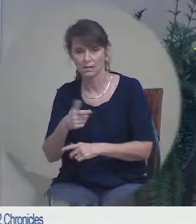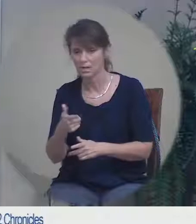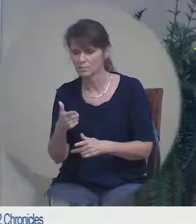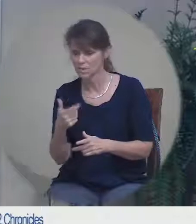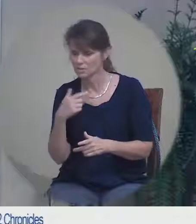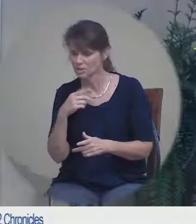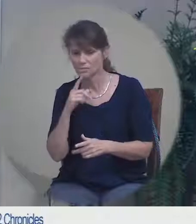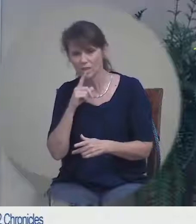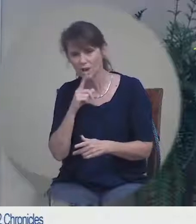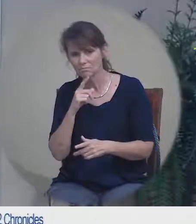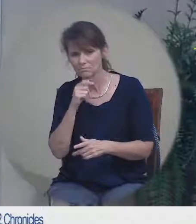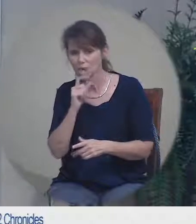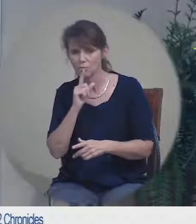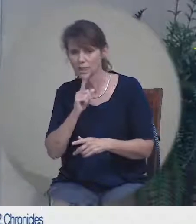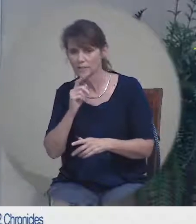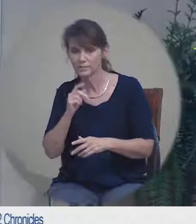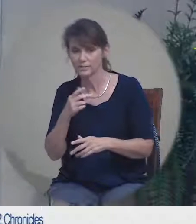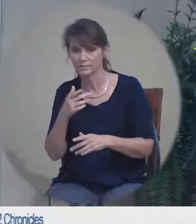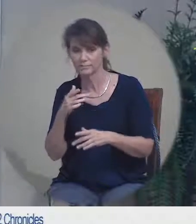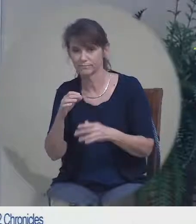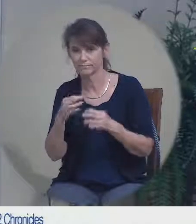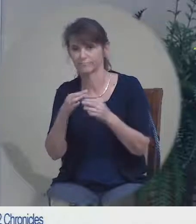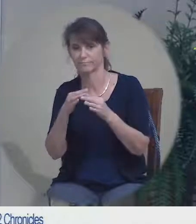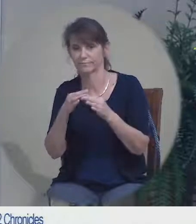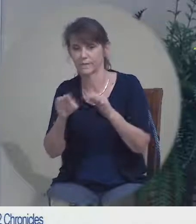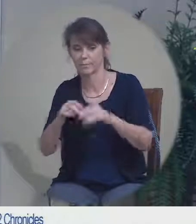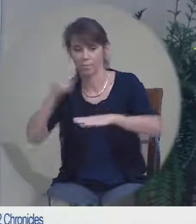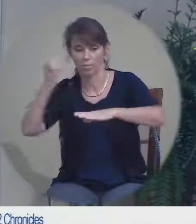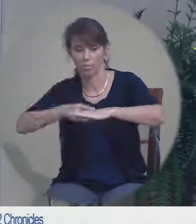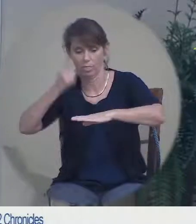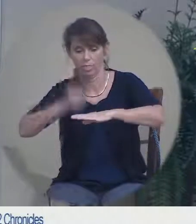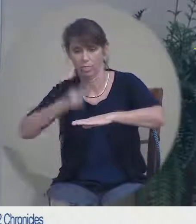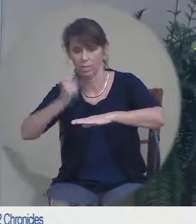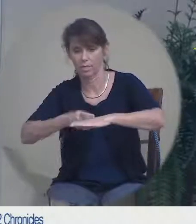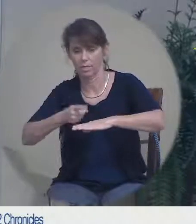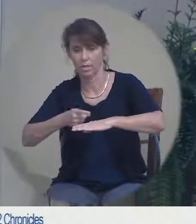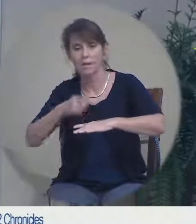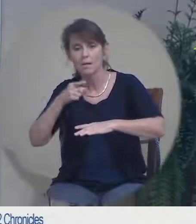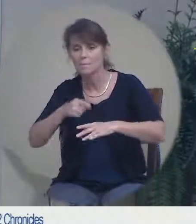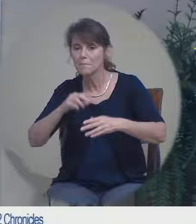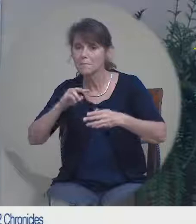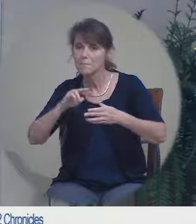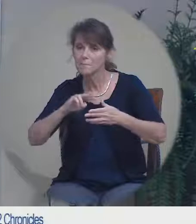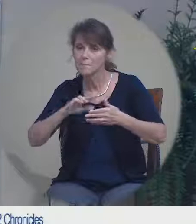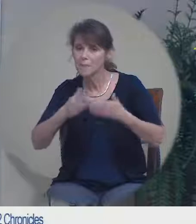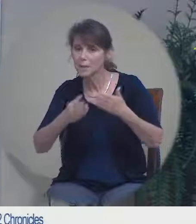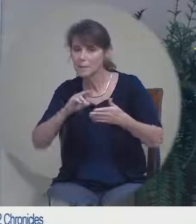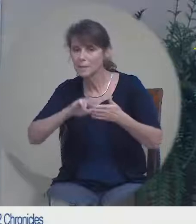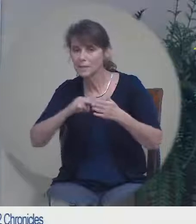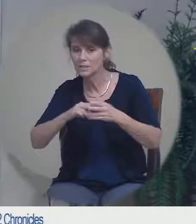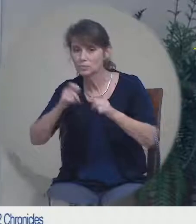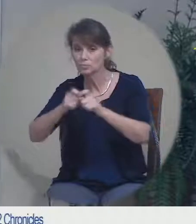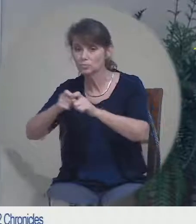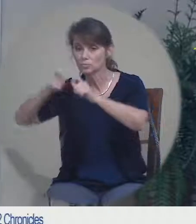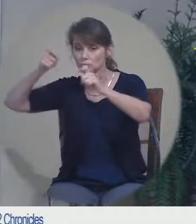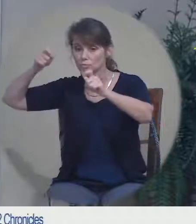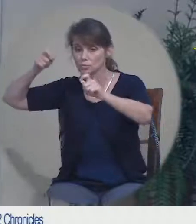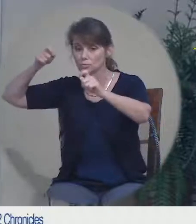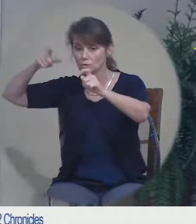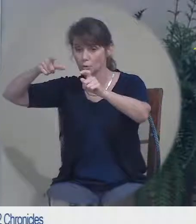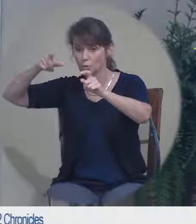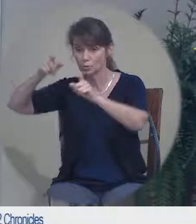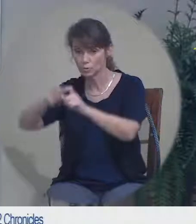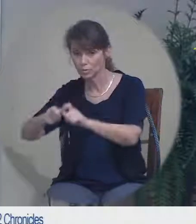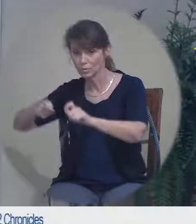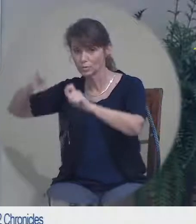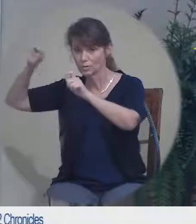ground, but if in fact the phraseology here is to shoot, because an arrow shot will strike the ground, then he should have been shooting